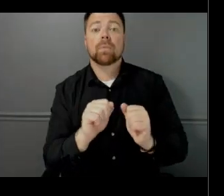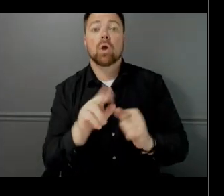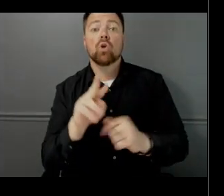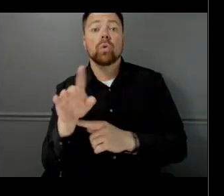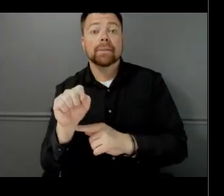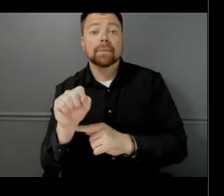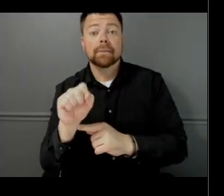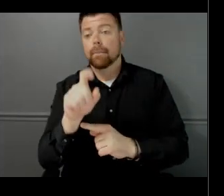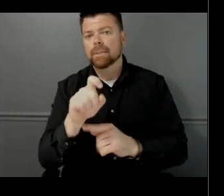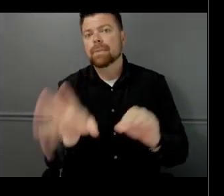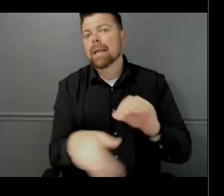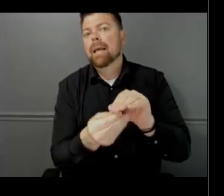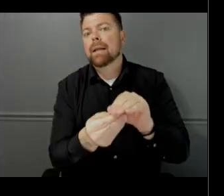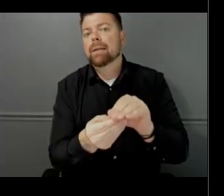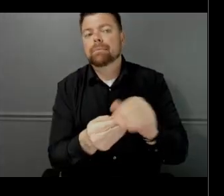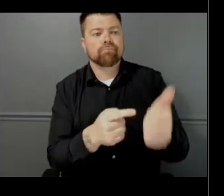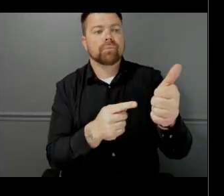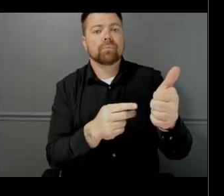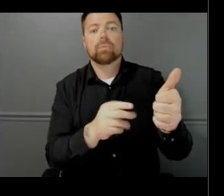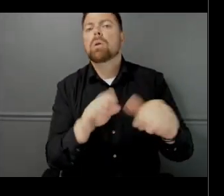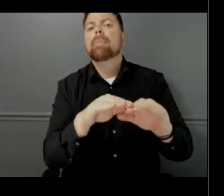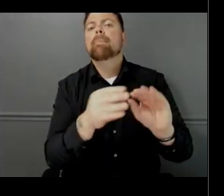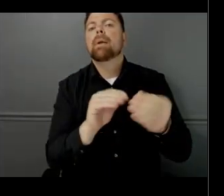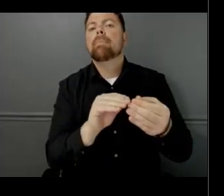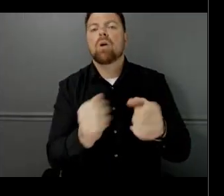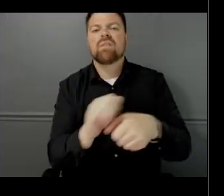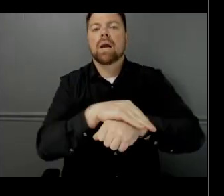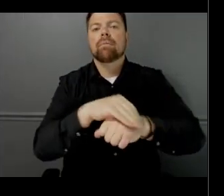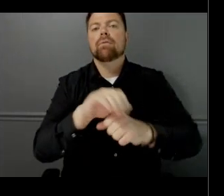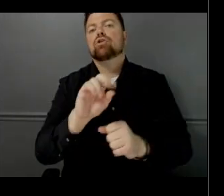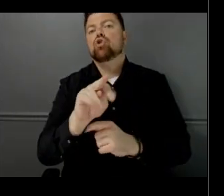must be added to the minimum number of covered units.